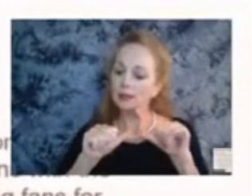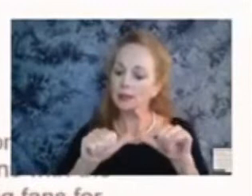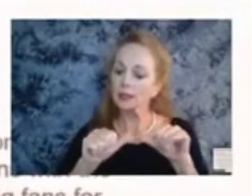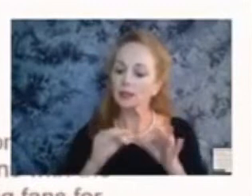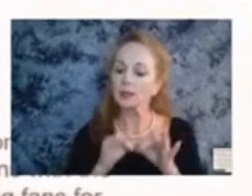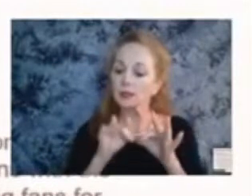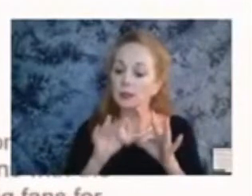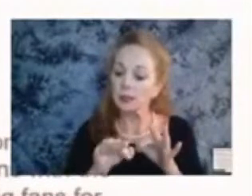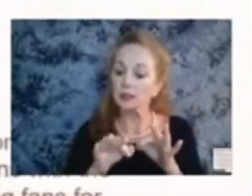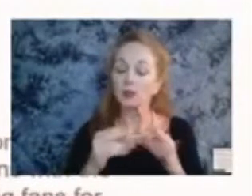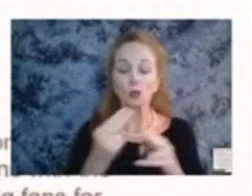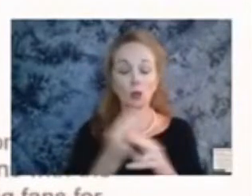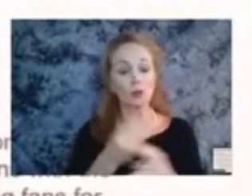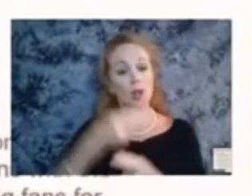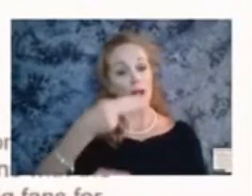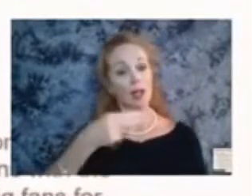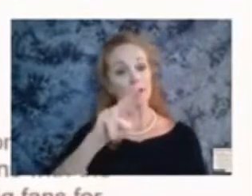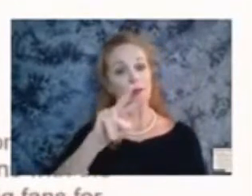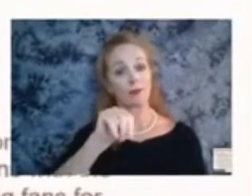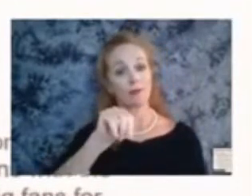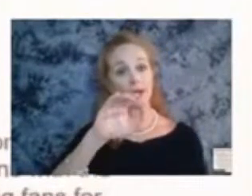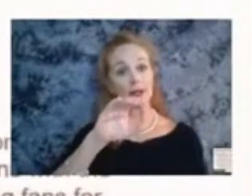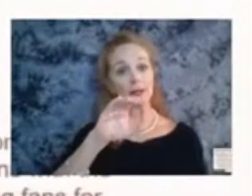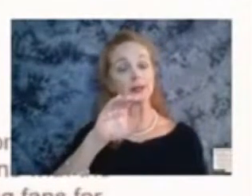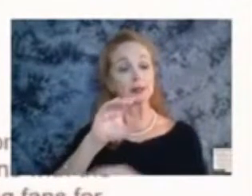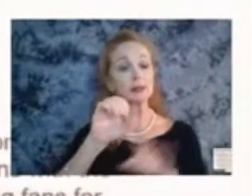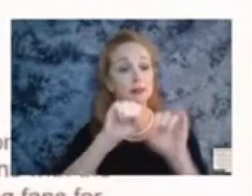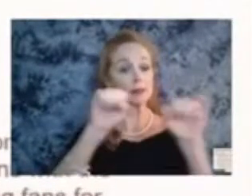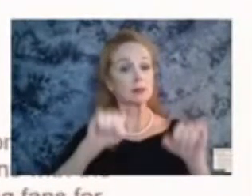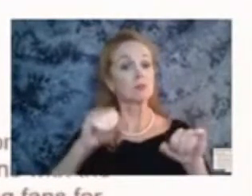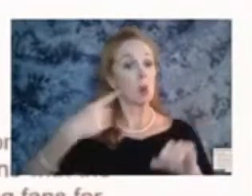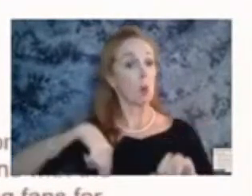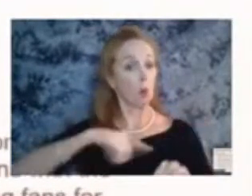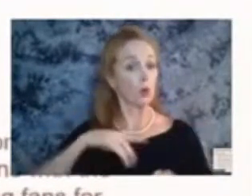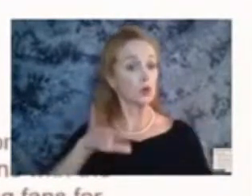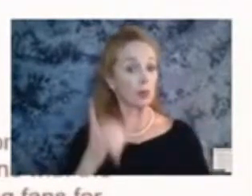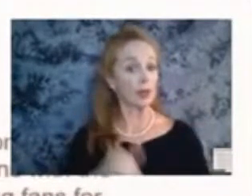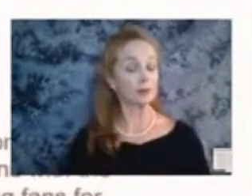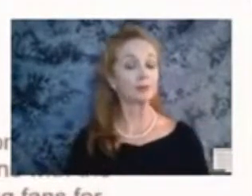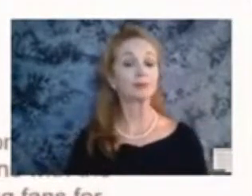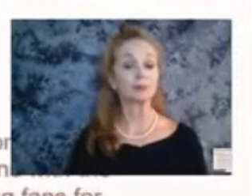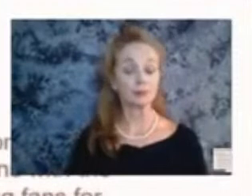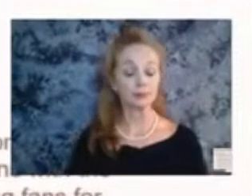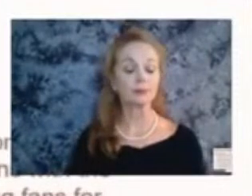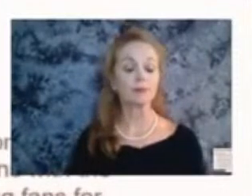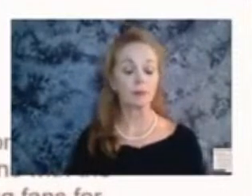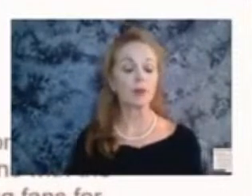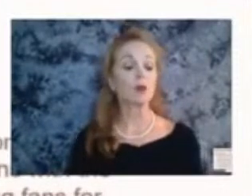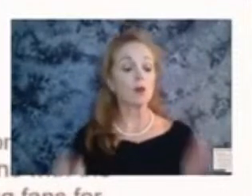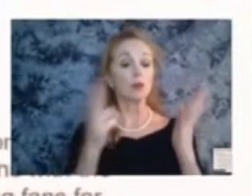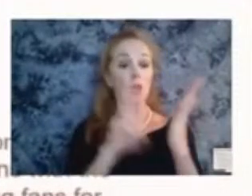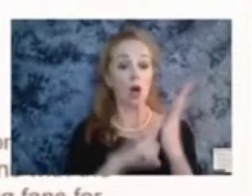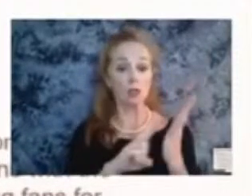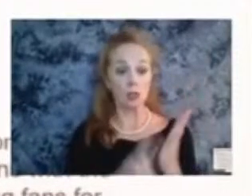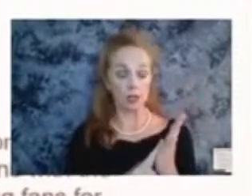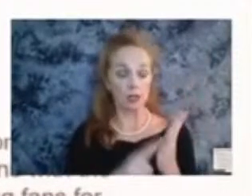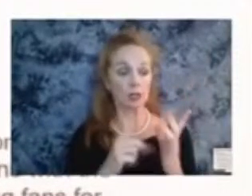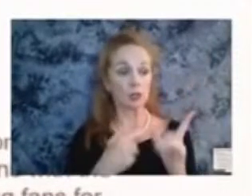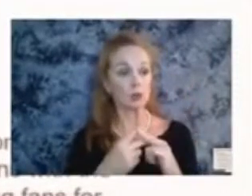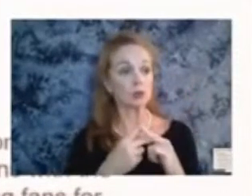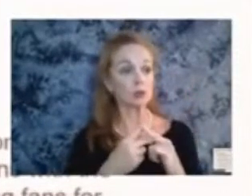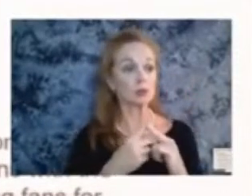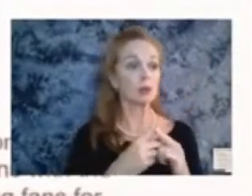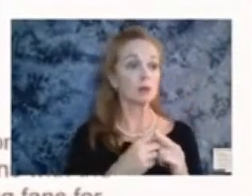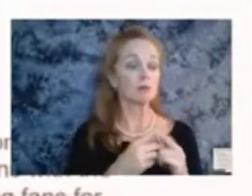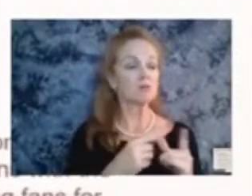we are indeed doing that. We have contracted and used our internal staff to check every exhaust fan. Now, when you